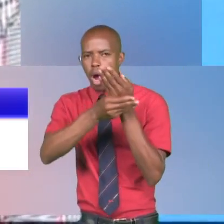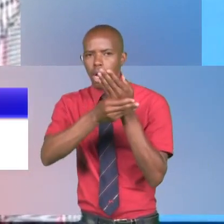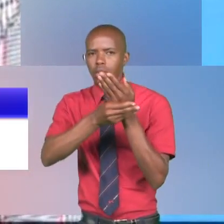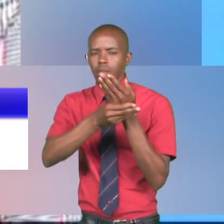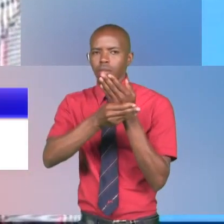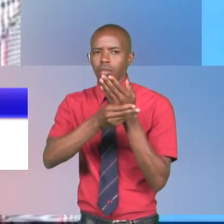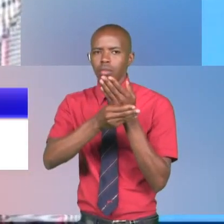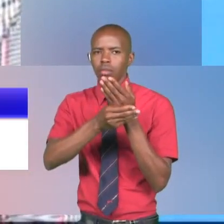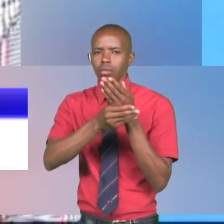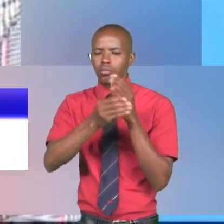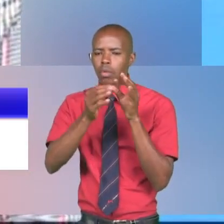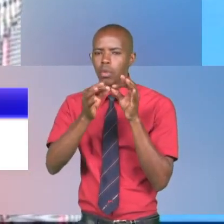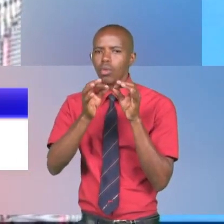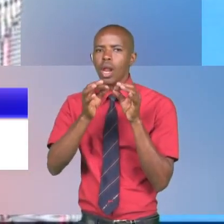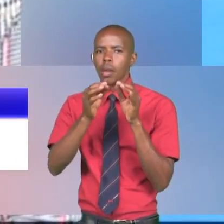skip lines.